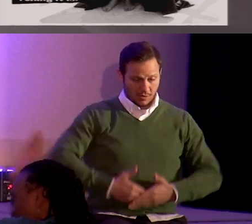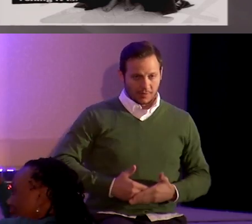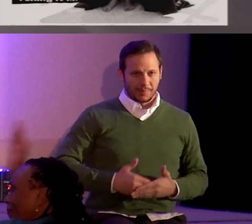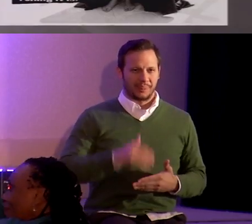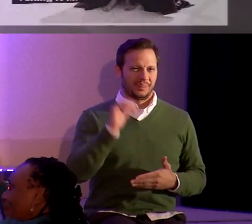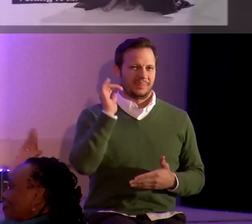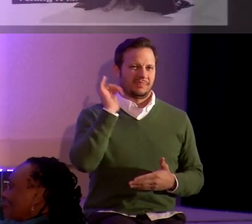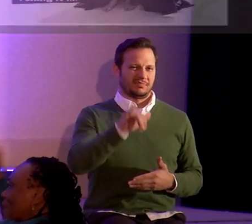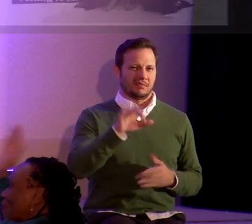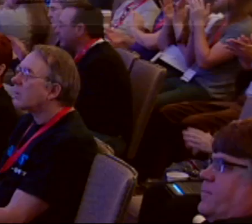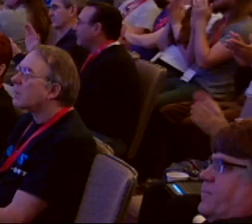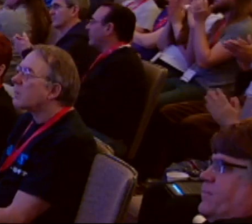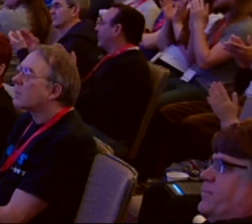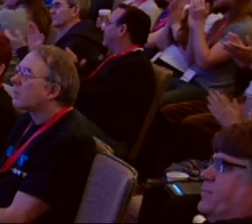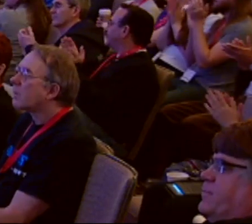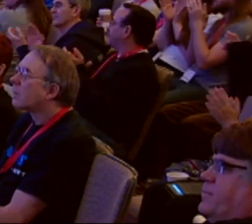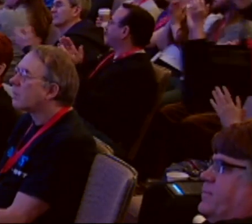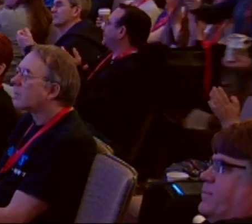is.